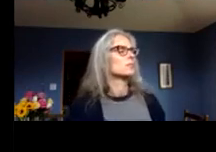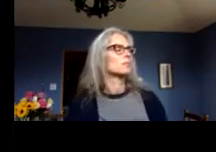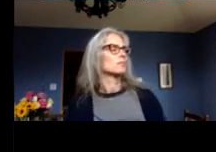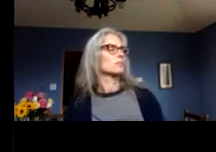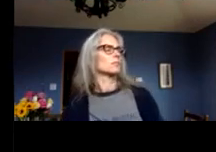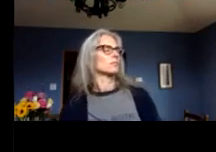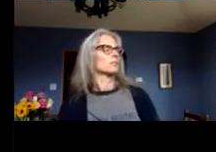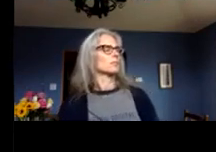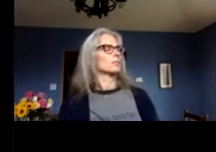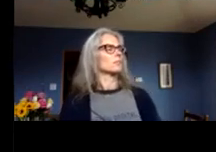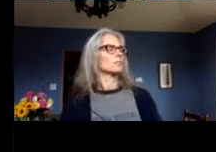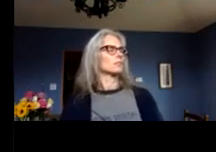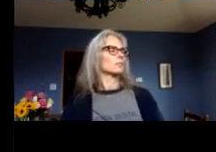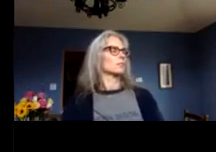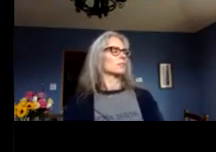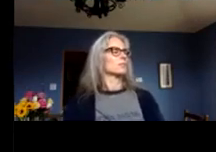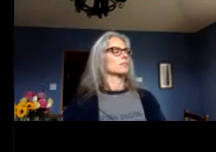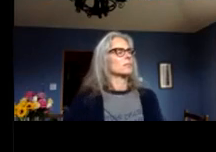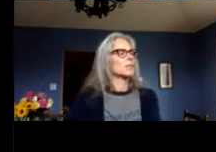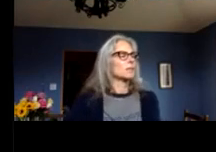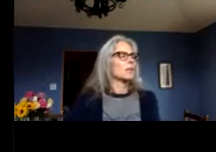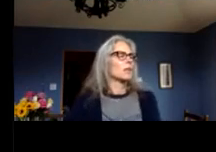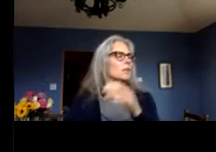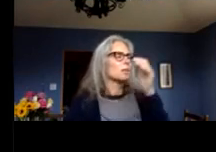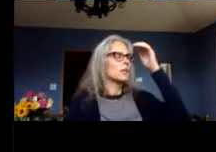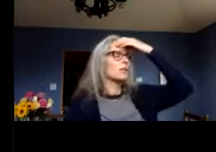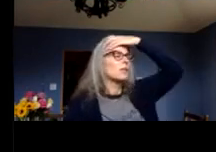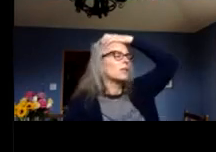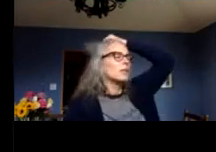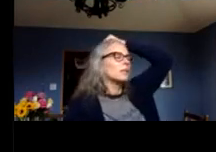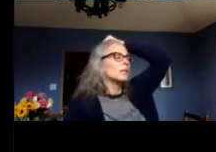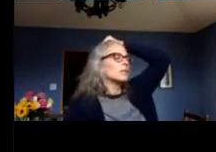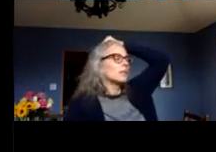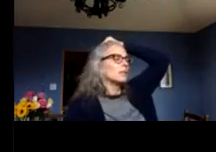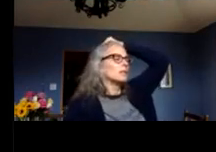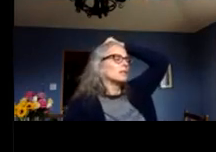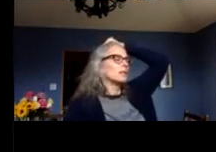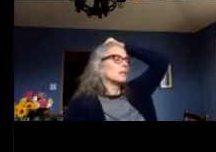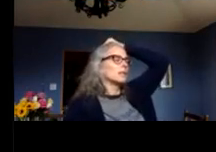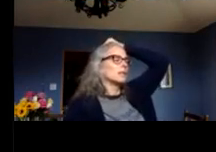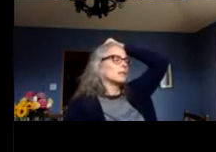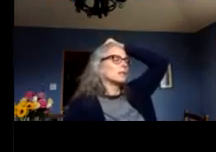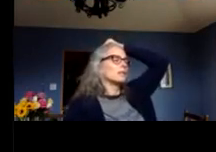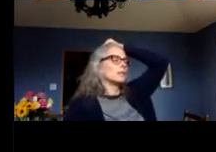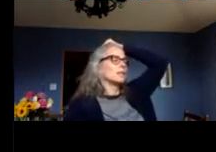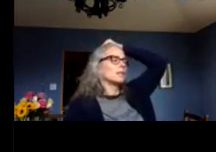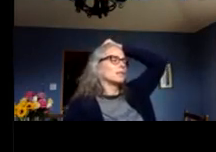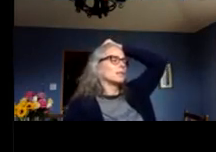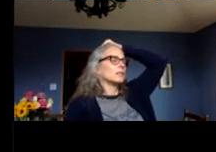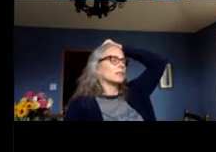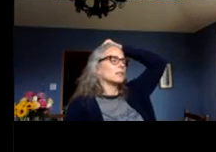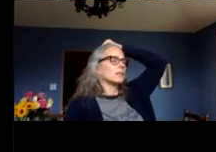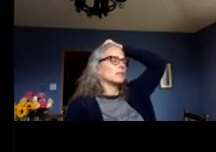can we do 4 minutes? I have so many other things I want to tell you. So let's our goal is 4